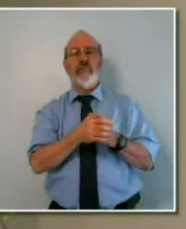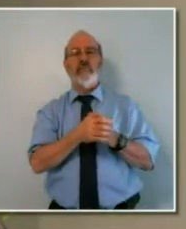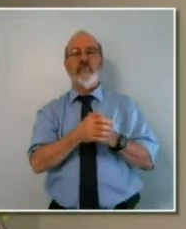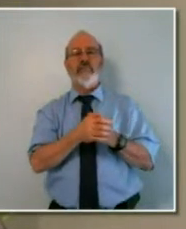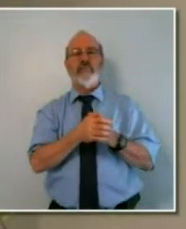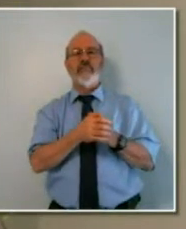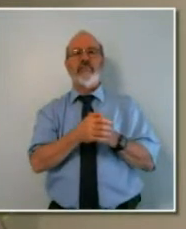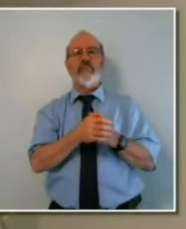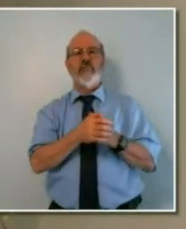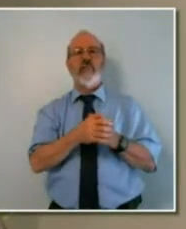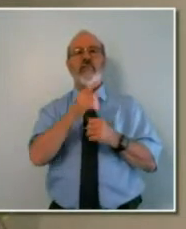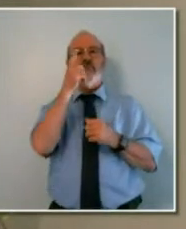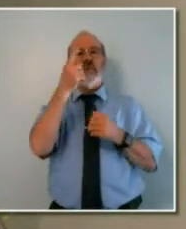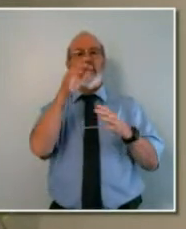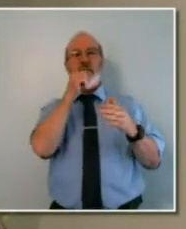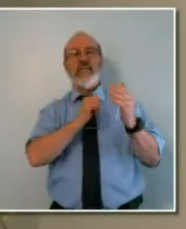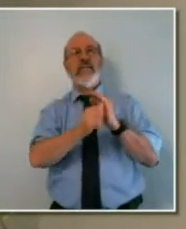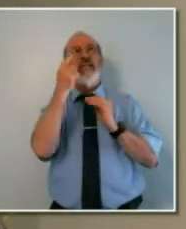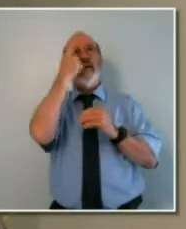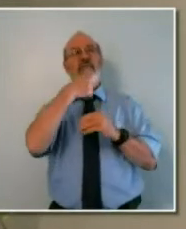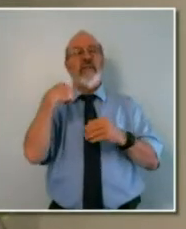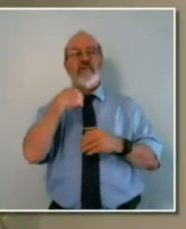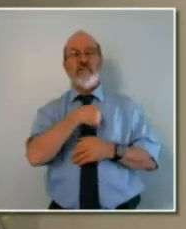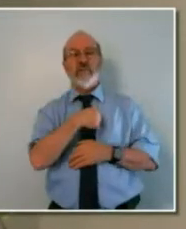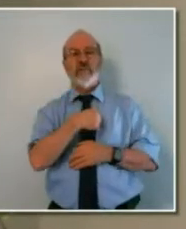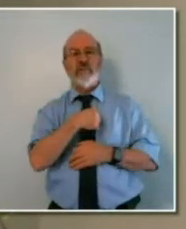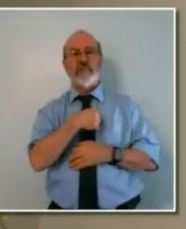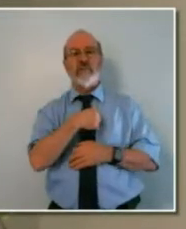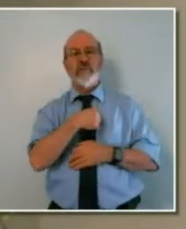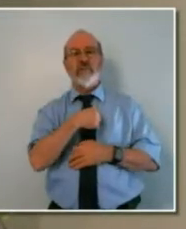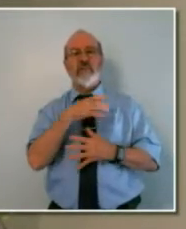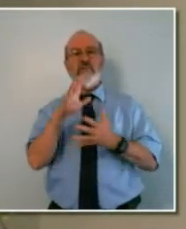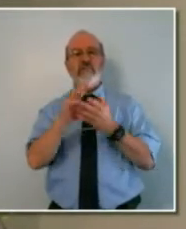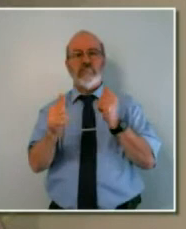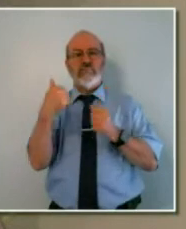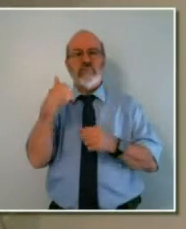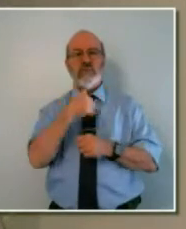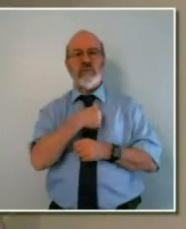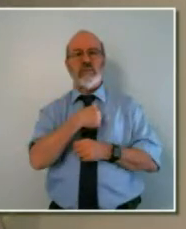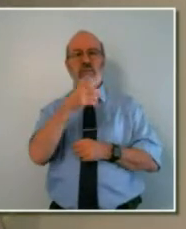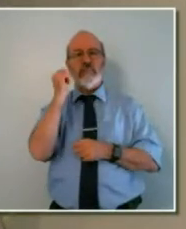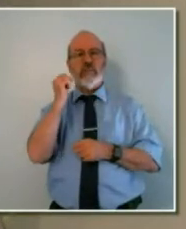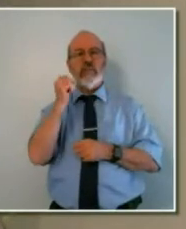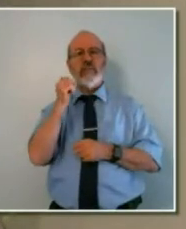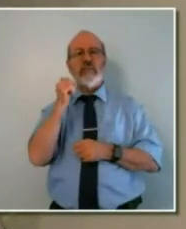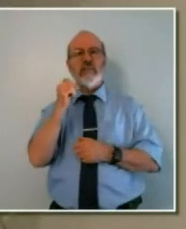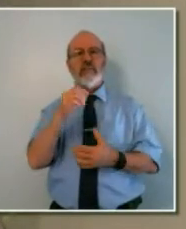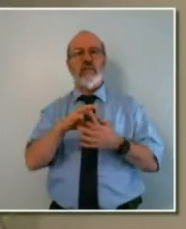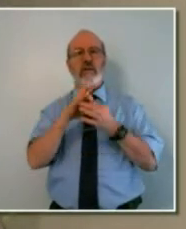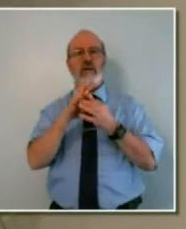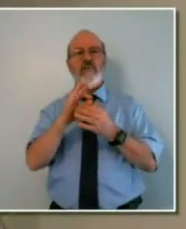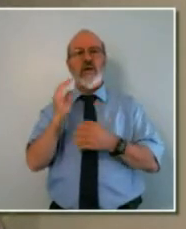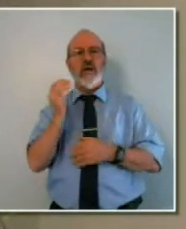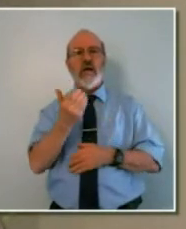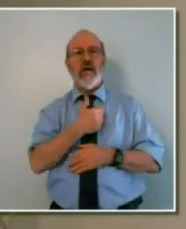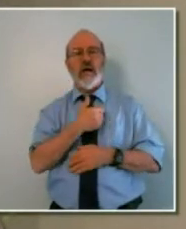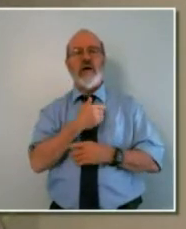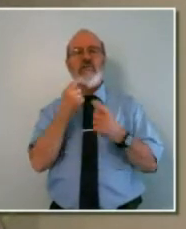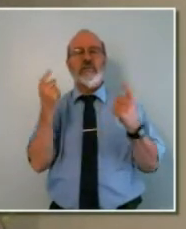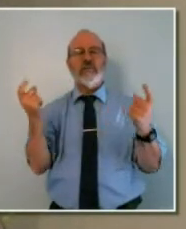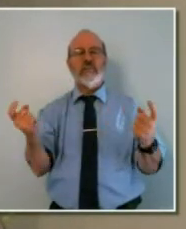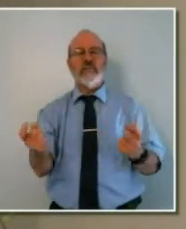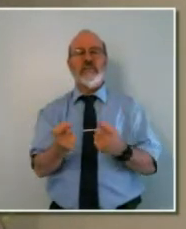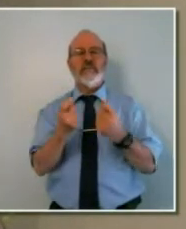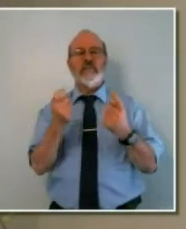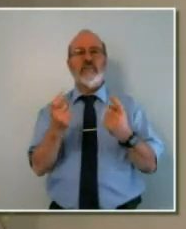For thou hast hid thy face from us and hast consumed us because of our iniquities. You know,